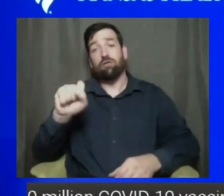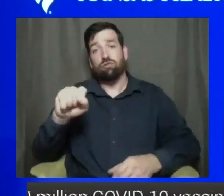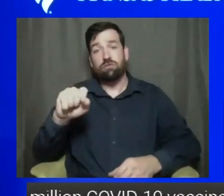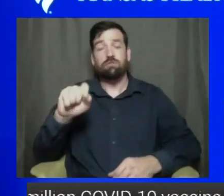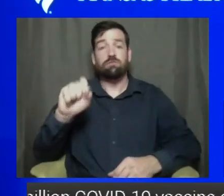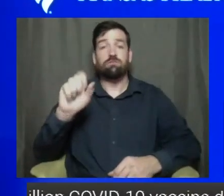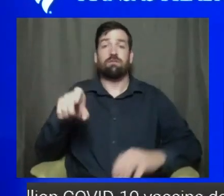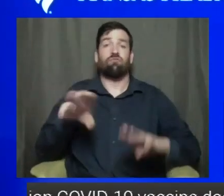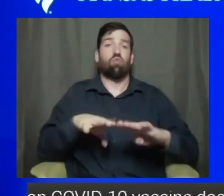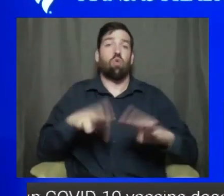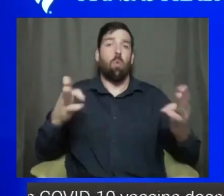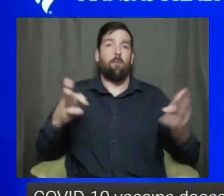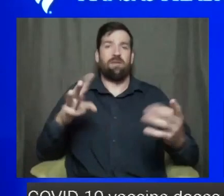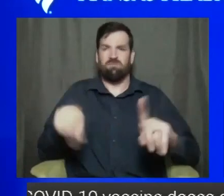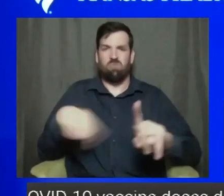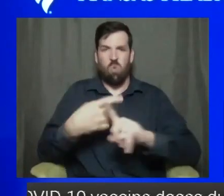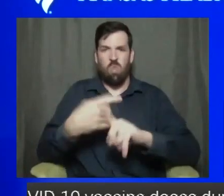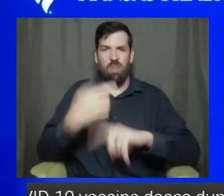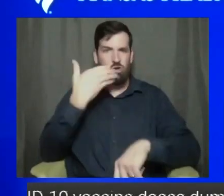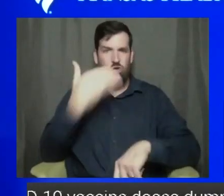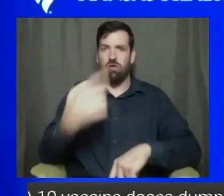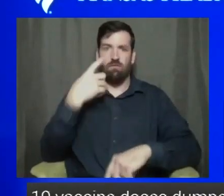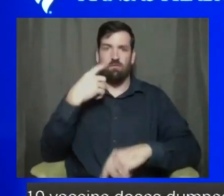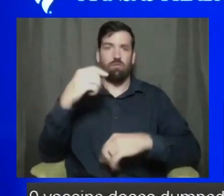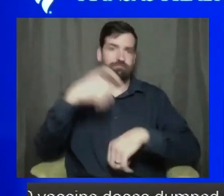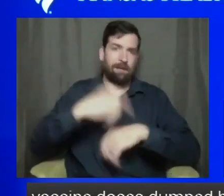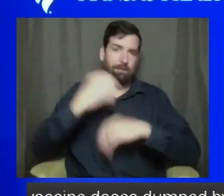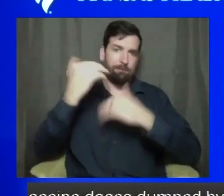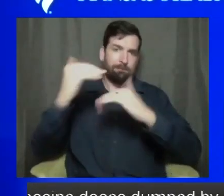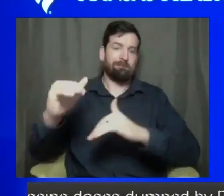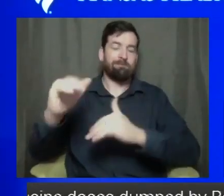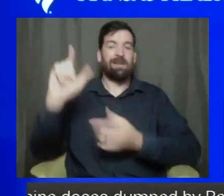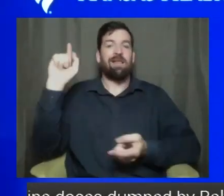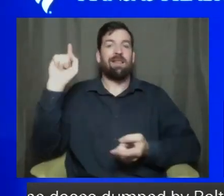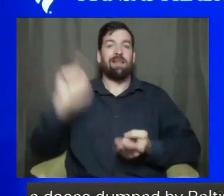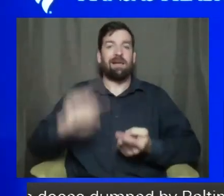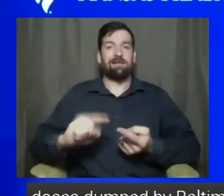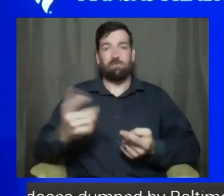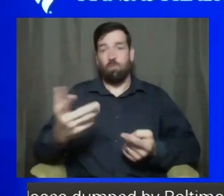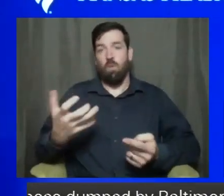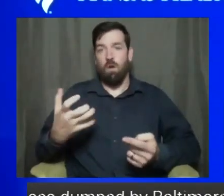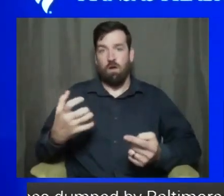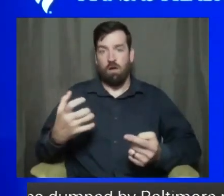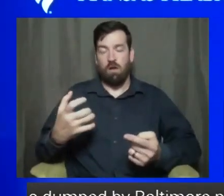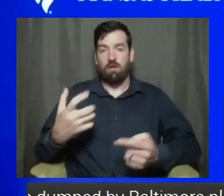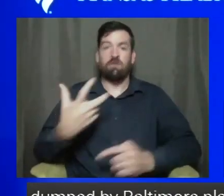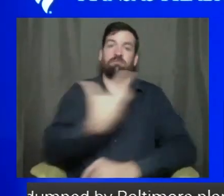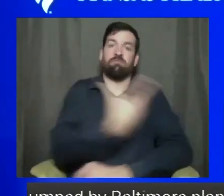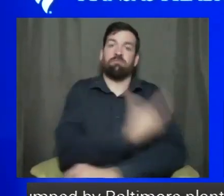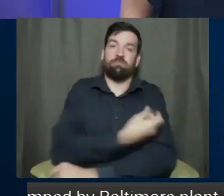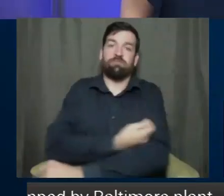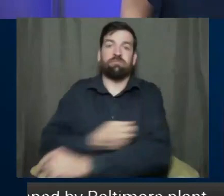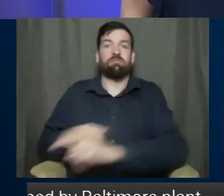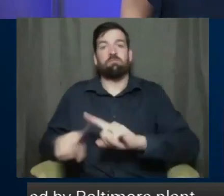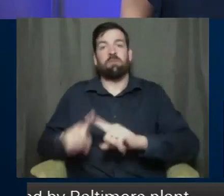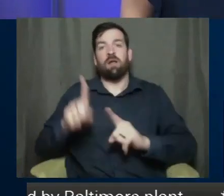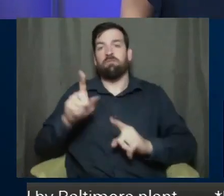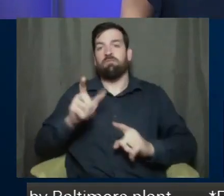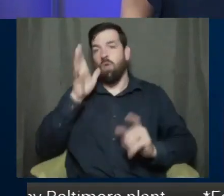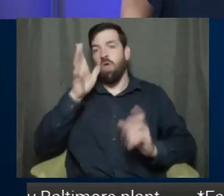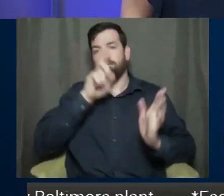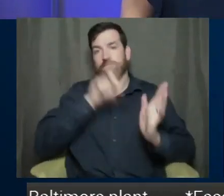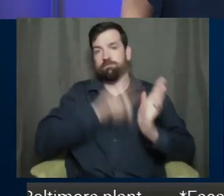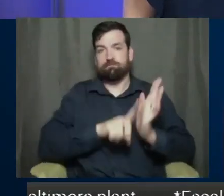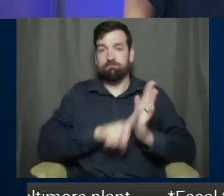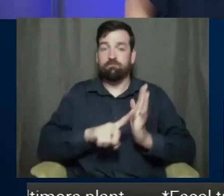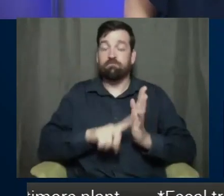they're only good for a certain amount of time. We aren't getting as many as we would like into arms, but I can take a look at the exact All right, reason for circle the back with